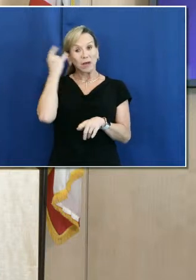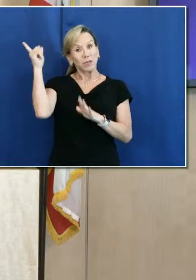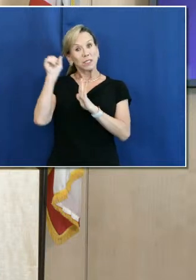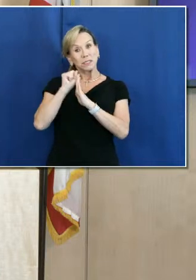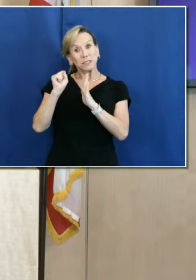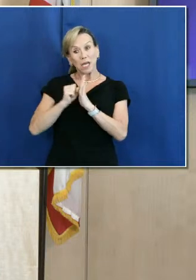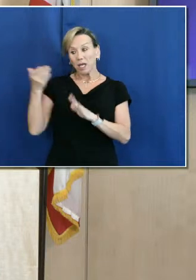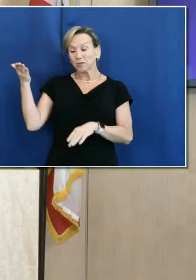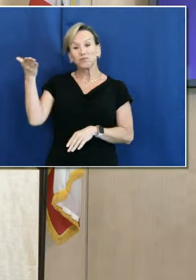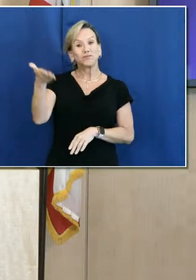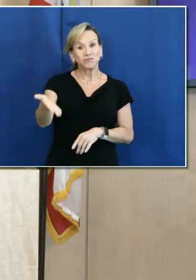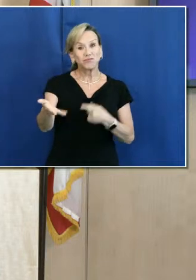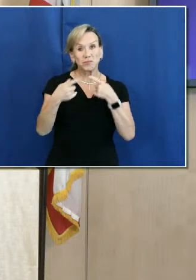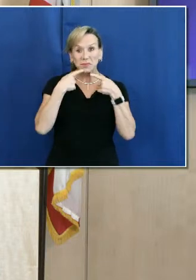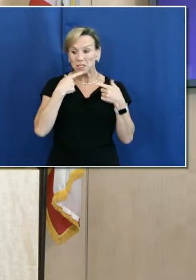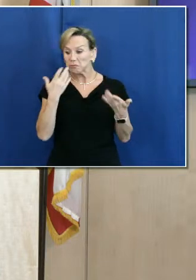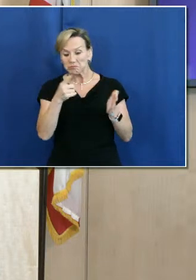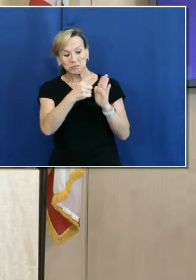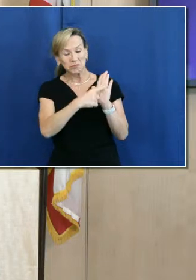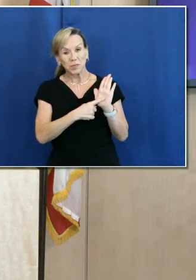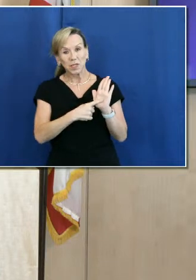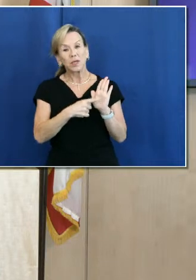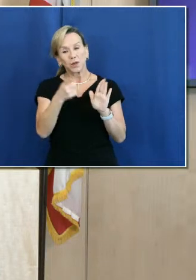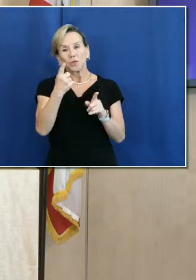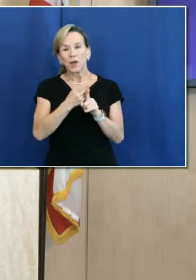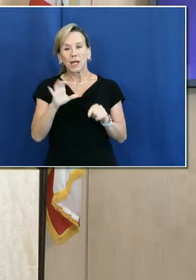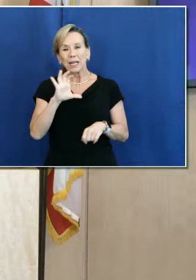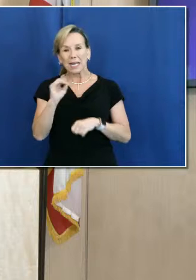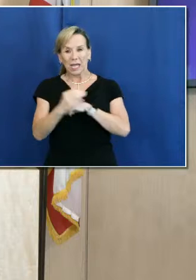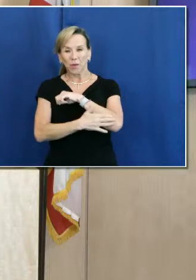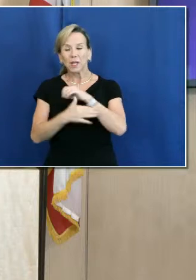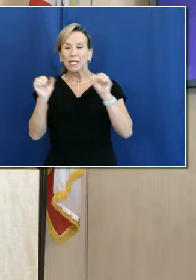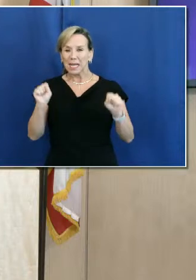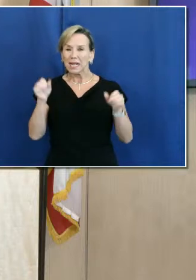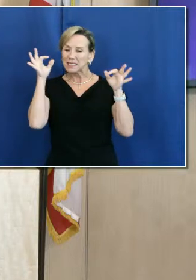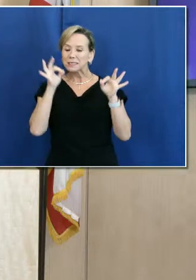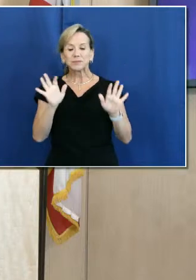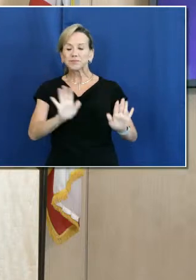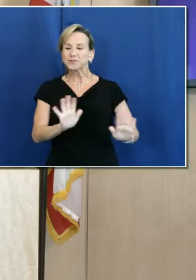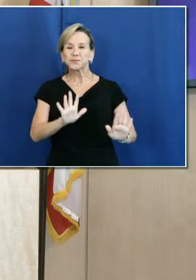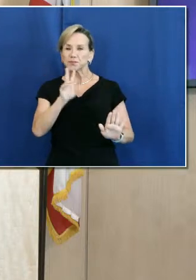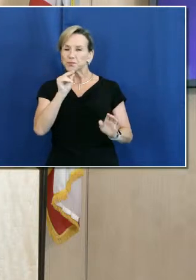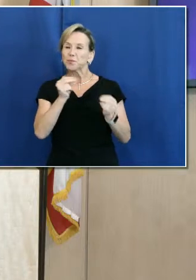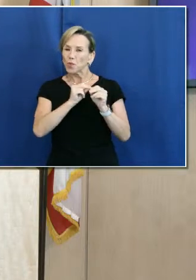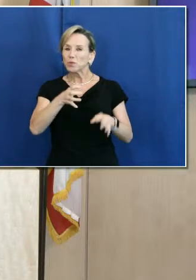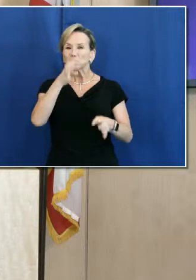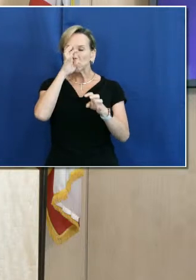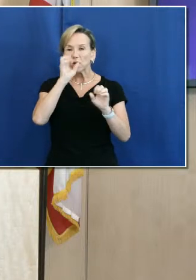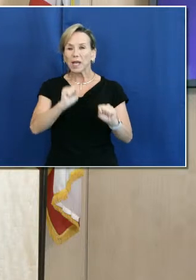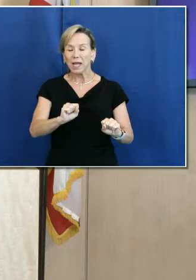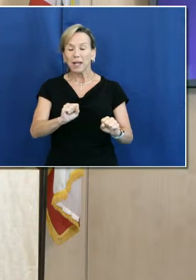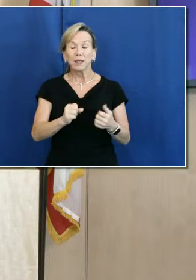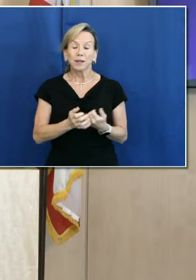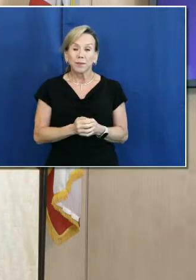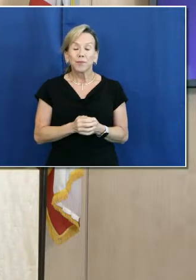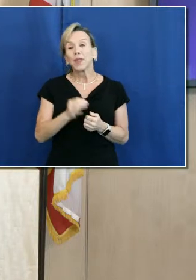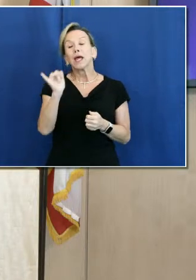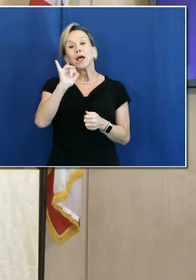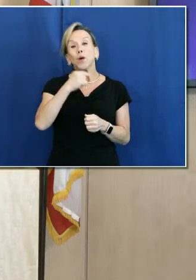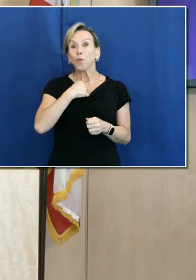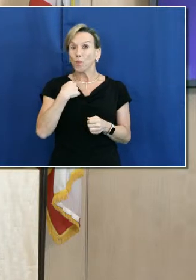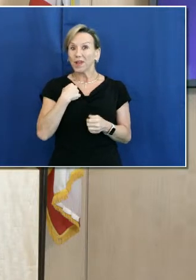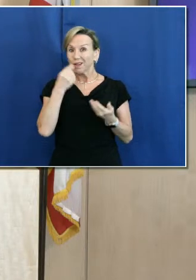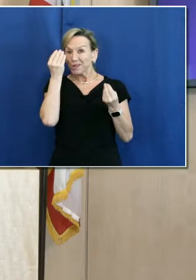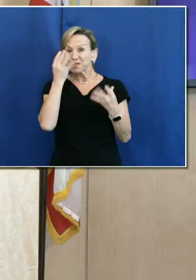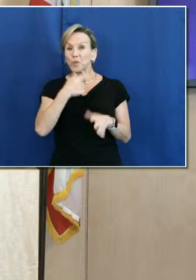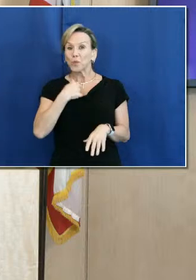we can be more strict. And there have been a few occasions, actually, we mandated facial coverings